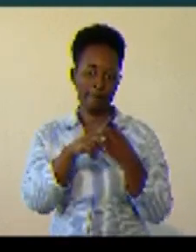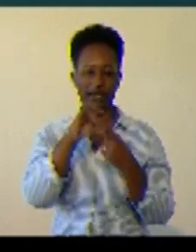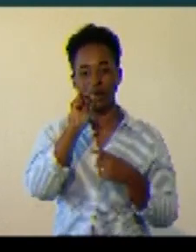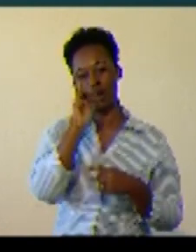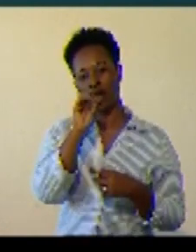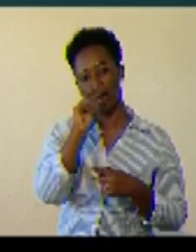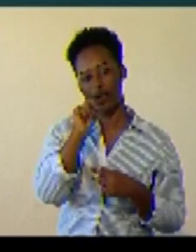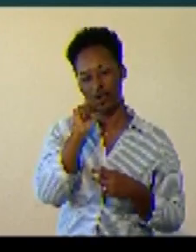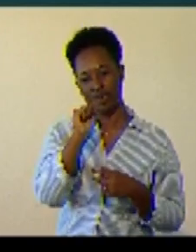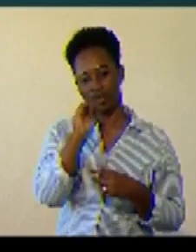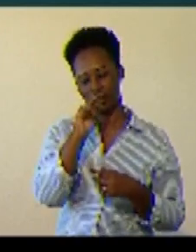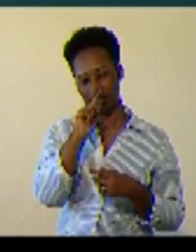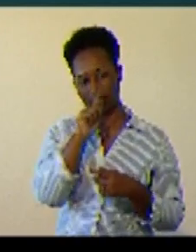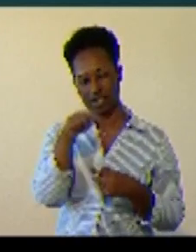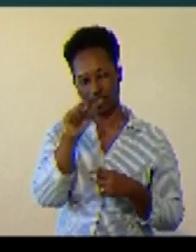lithium to cesium.